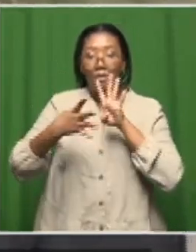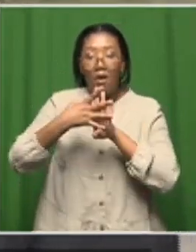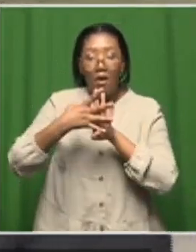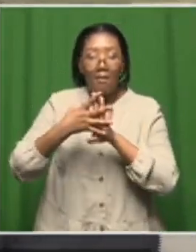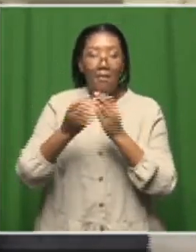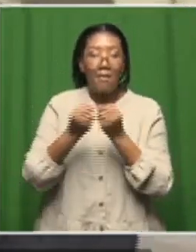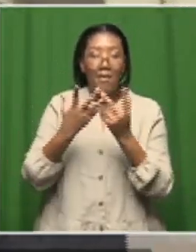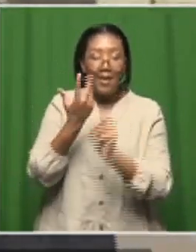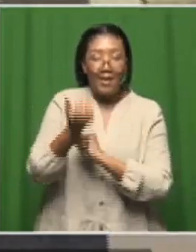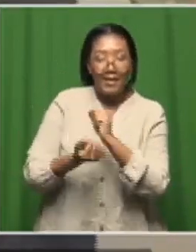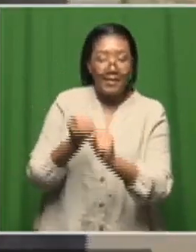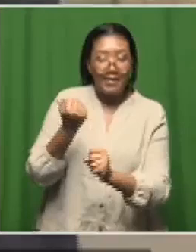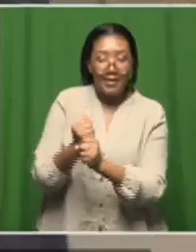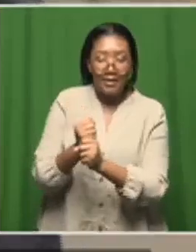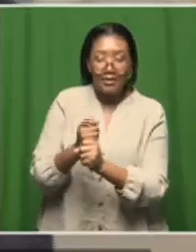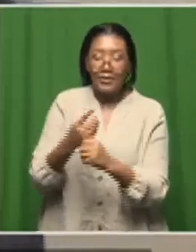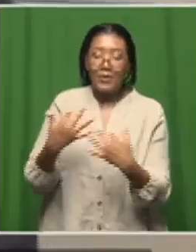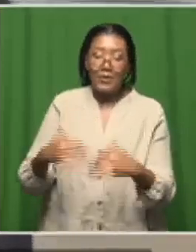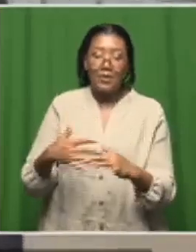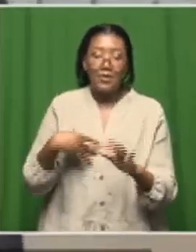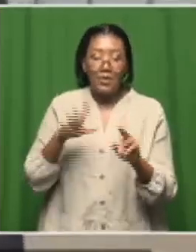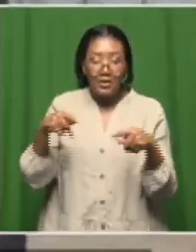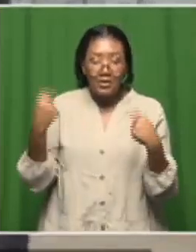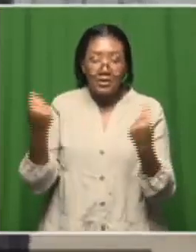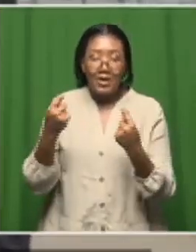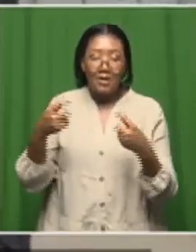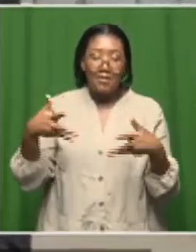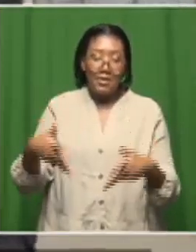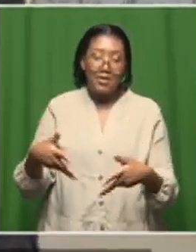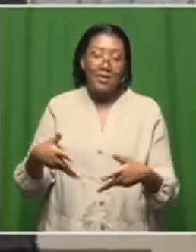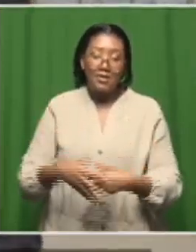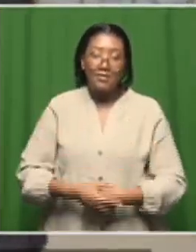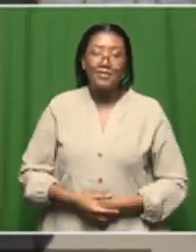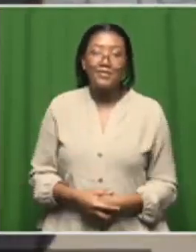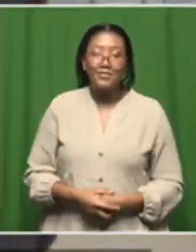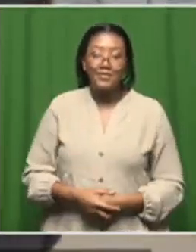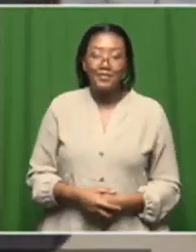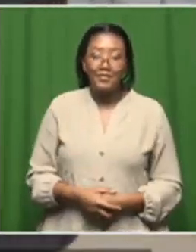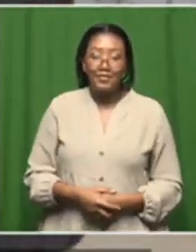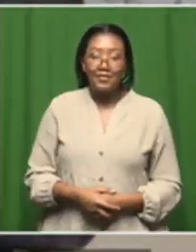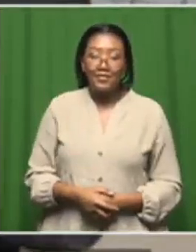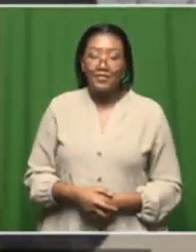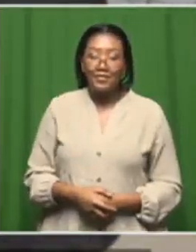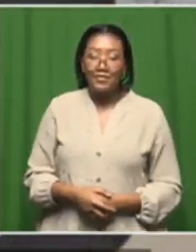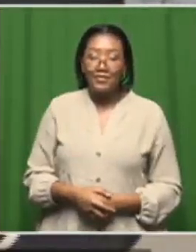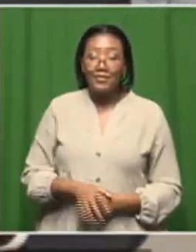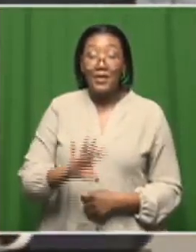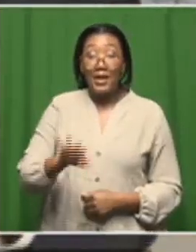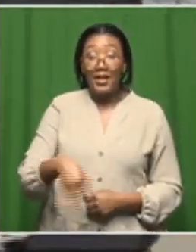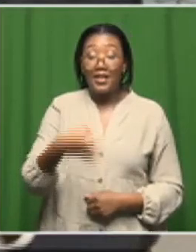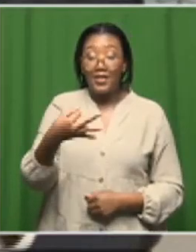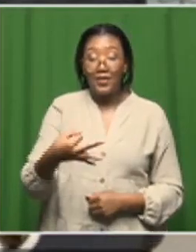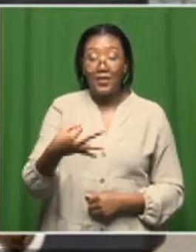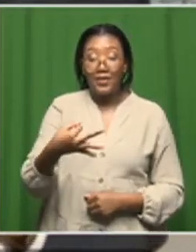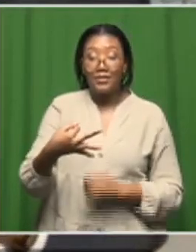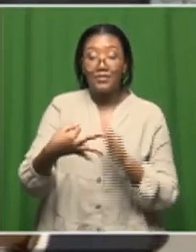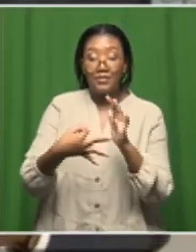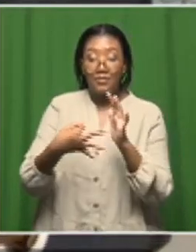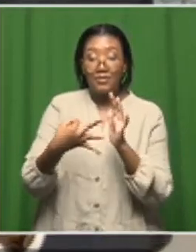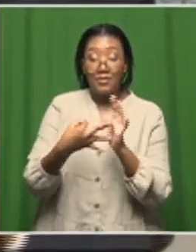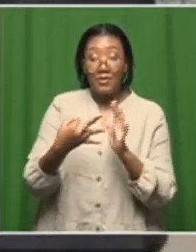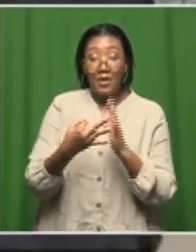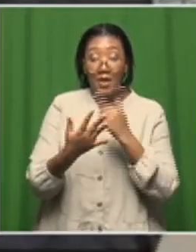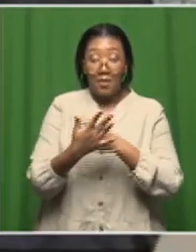democracy. And what you will be seeing today, there are three main elements of this particular